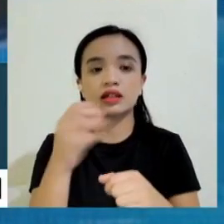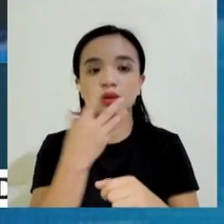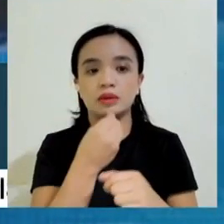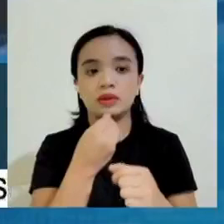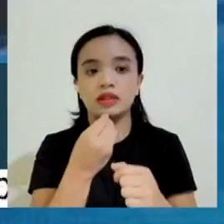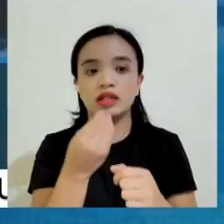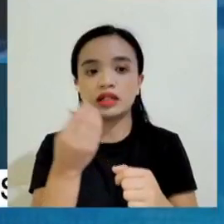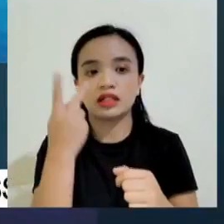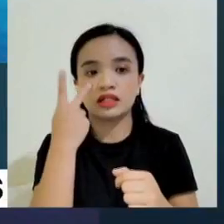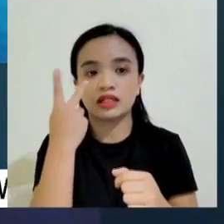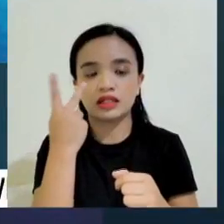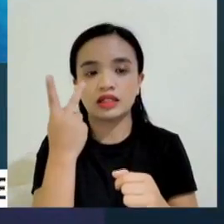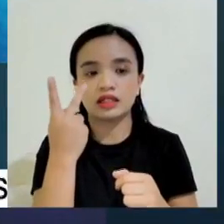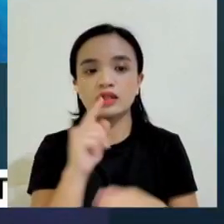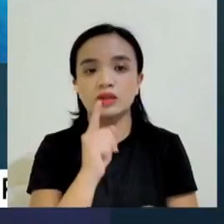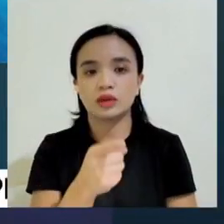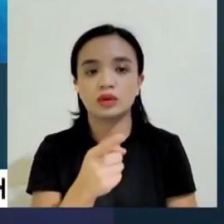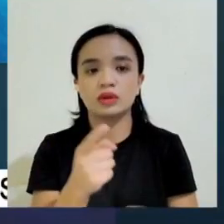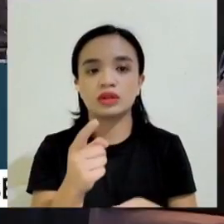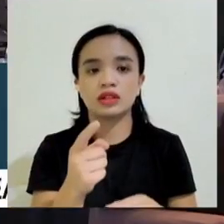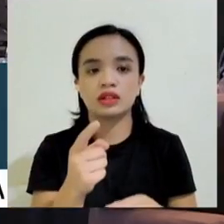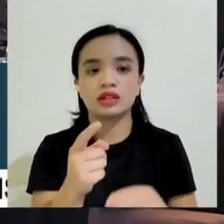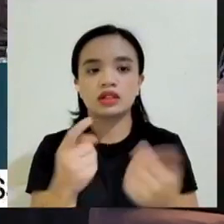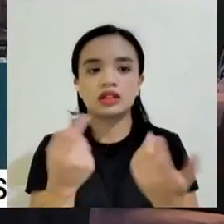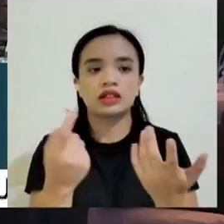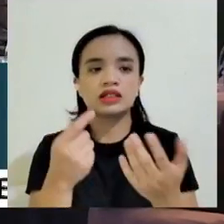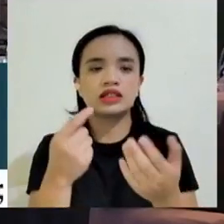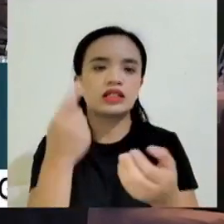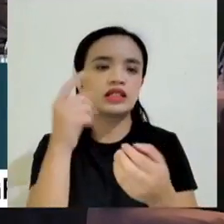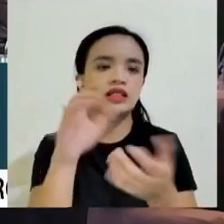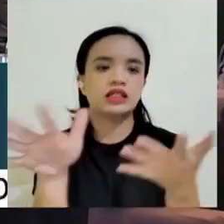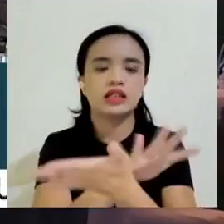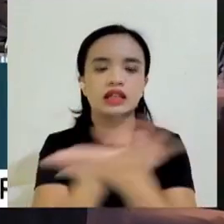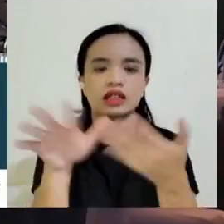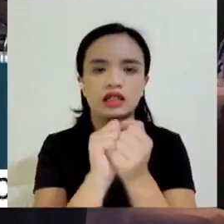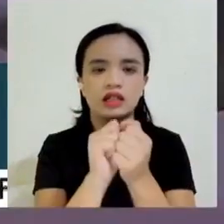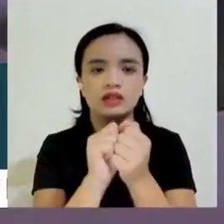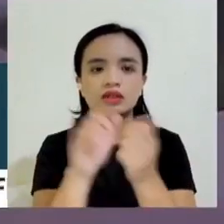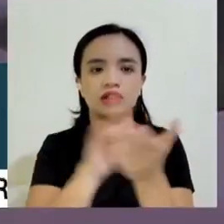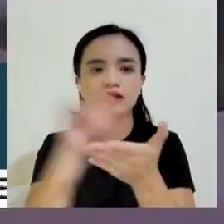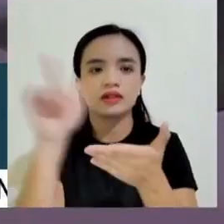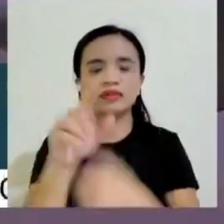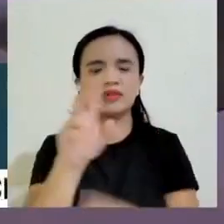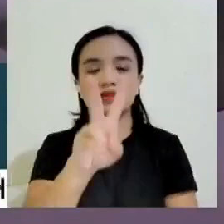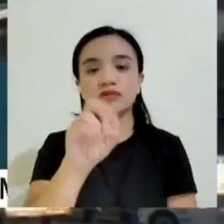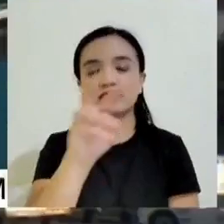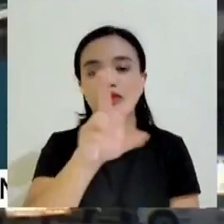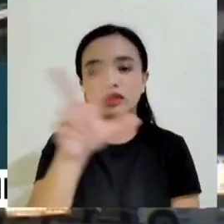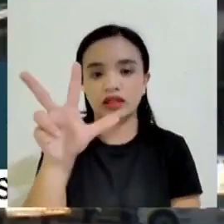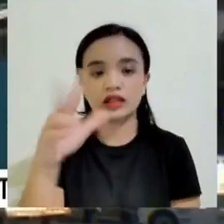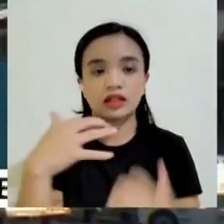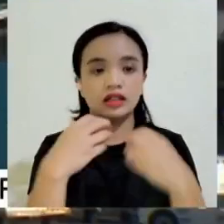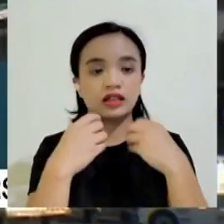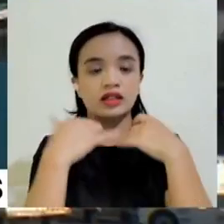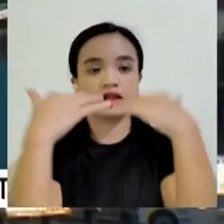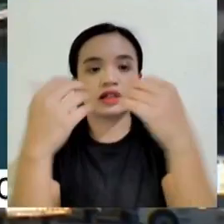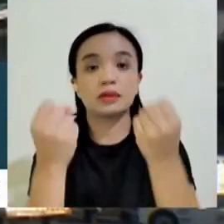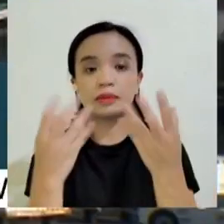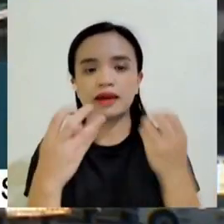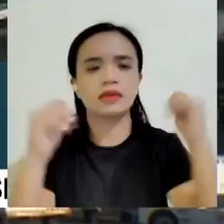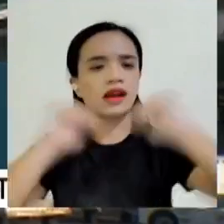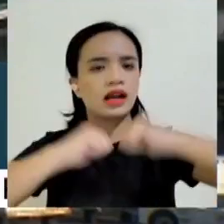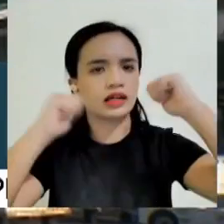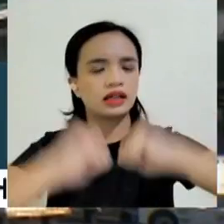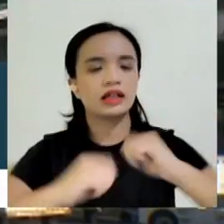seriously dented the image of the country's airport. At the 2023 Aviation Summit, many agree it's time to